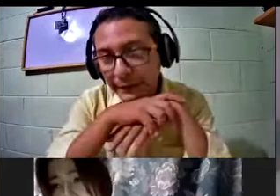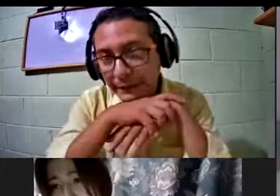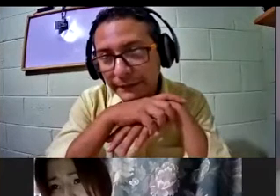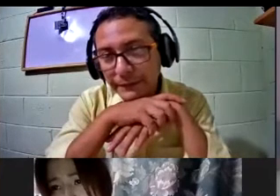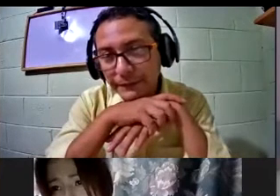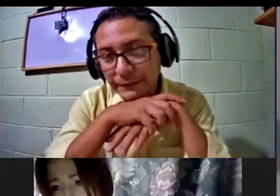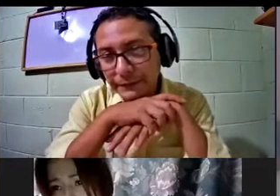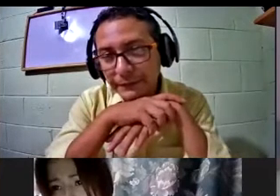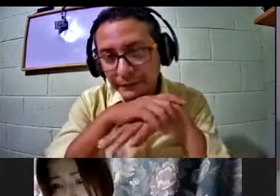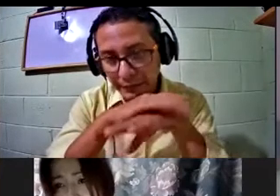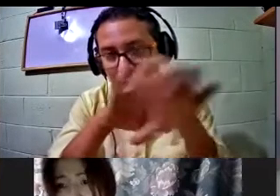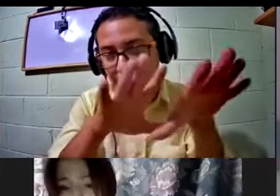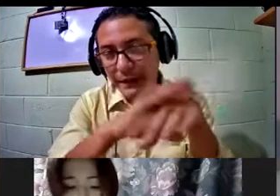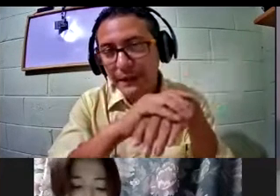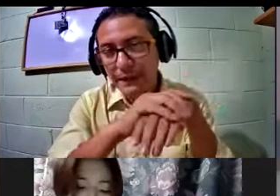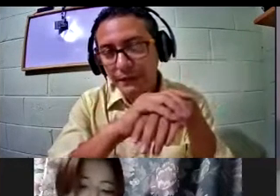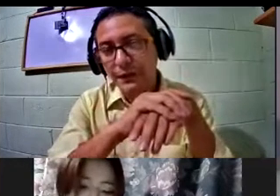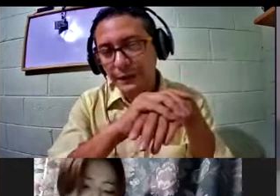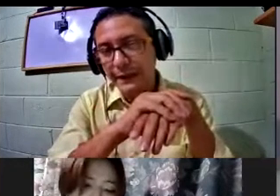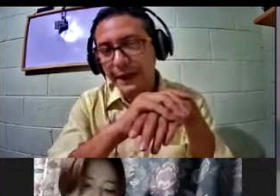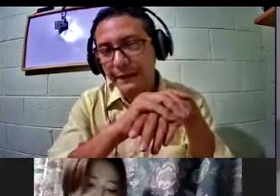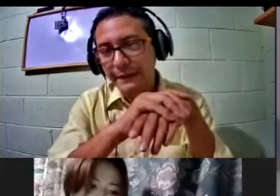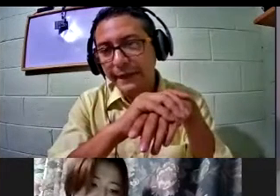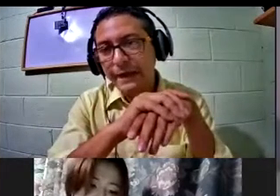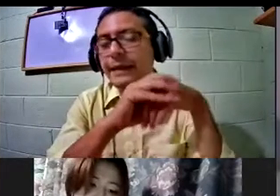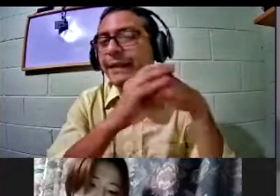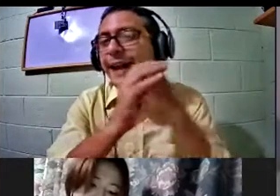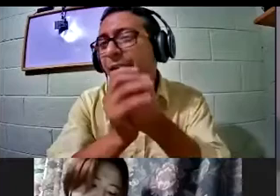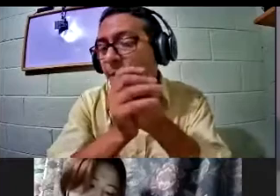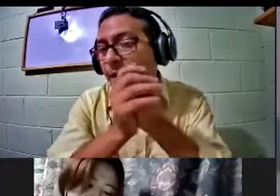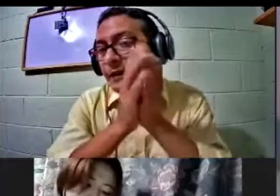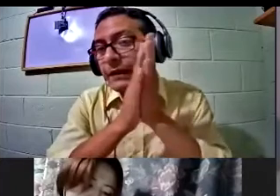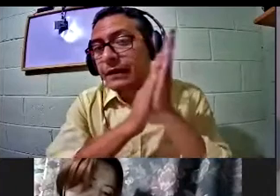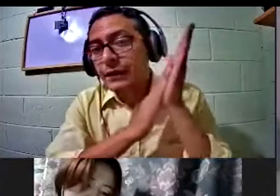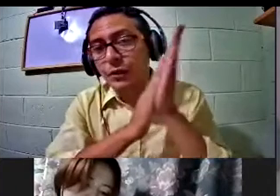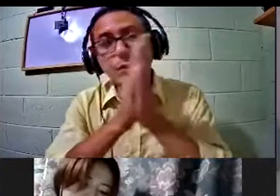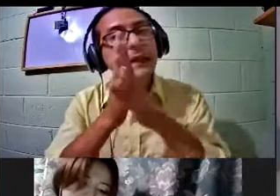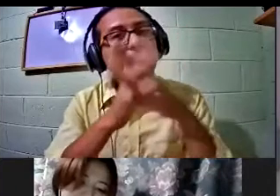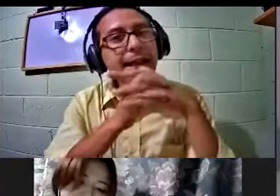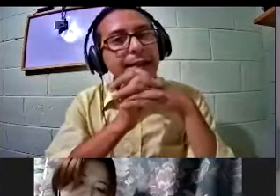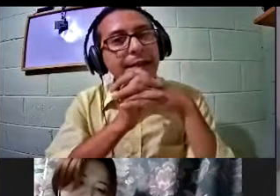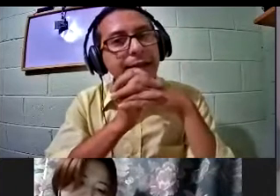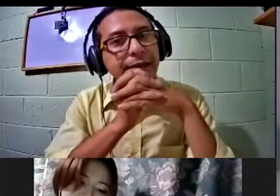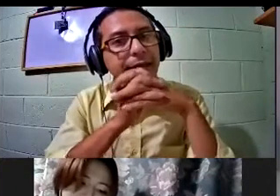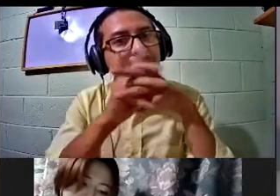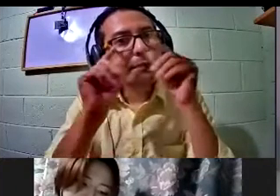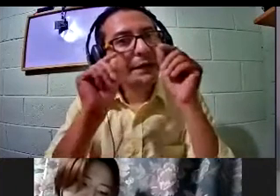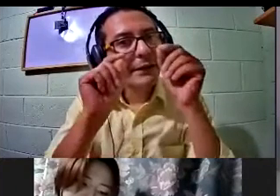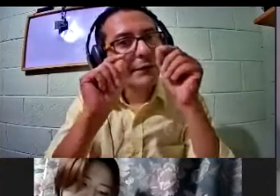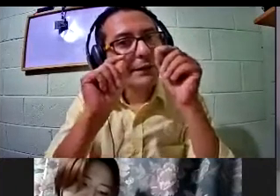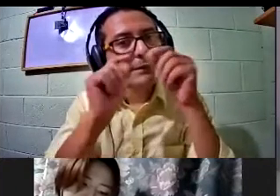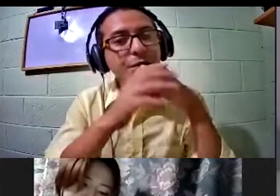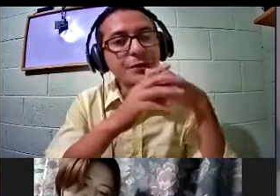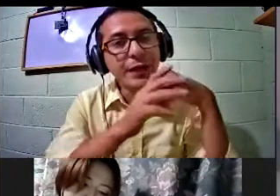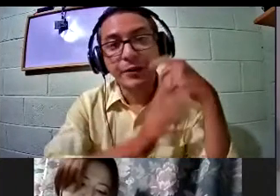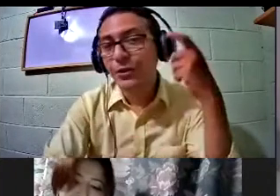right? Yes, we understand that. Now, today's class is a little bit